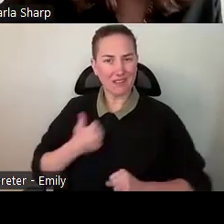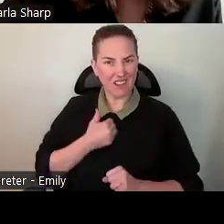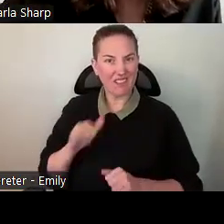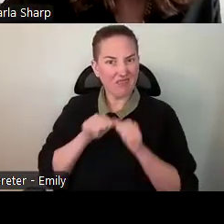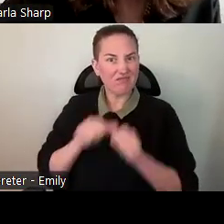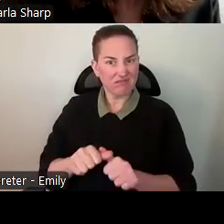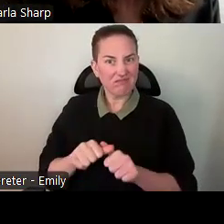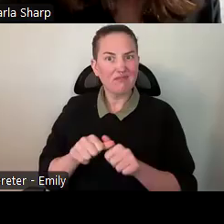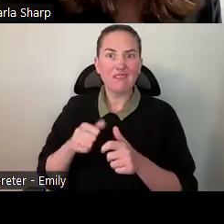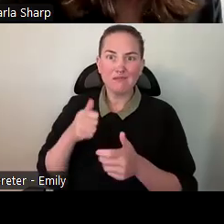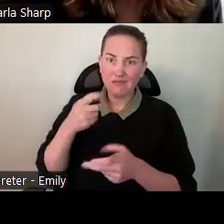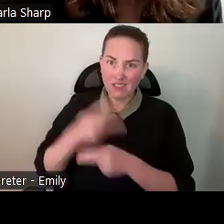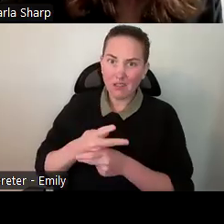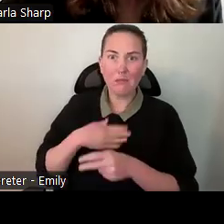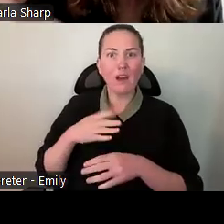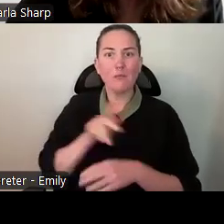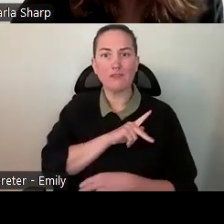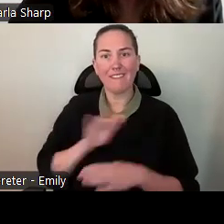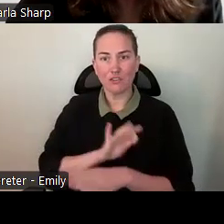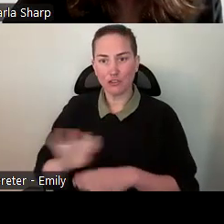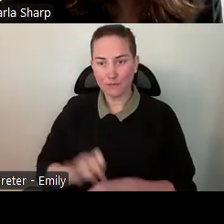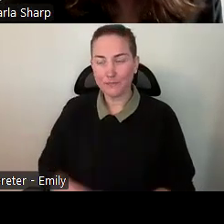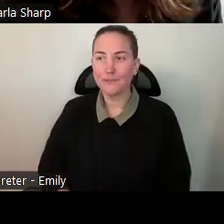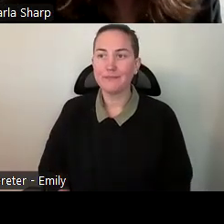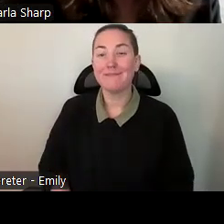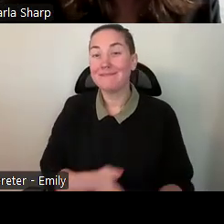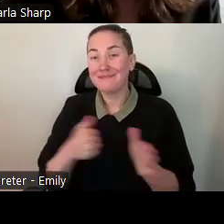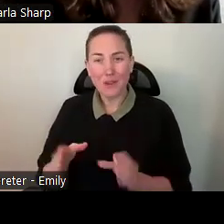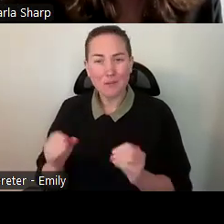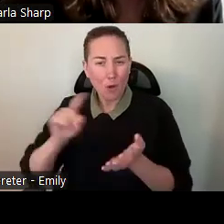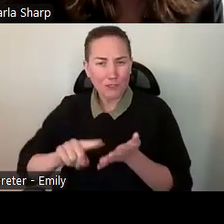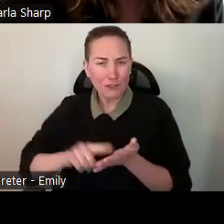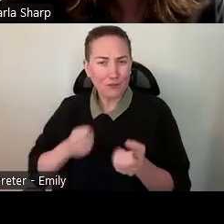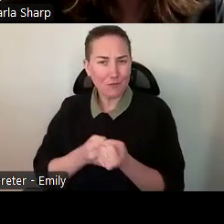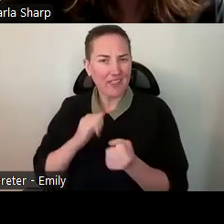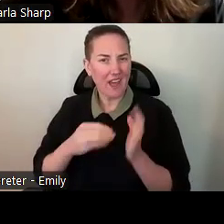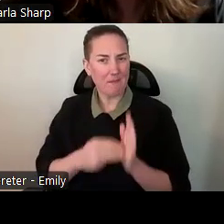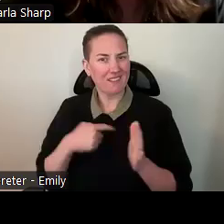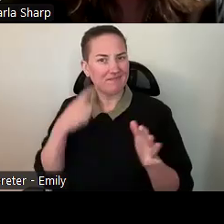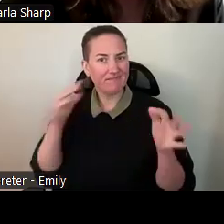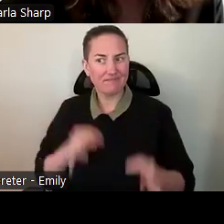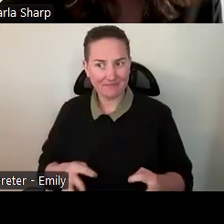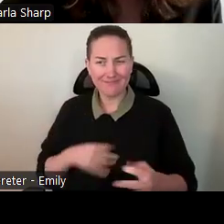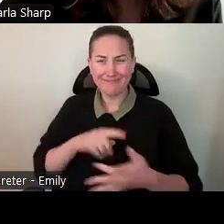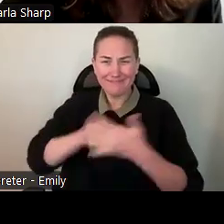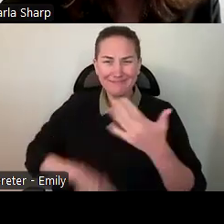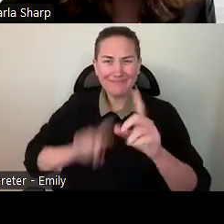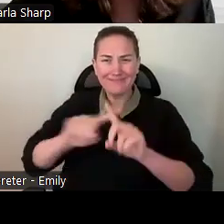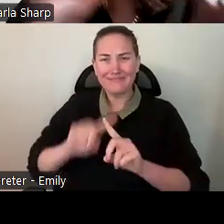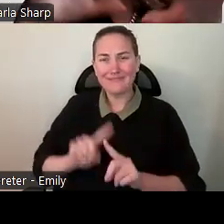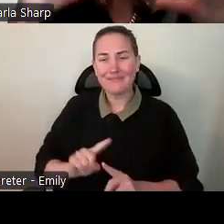personality functioning. More research to support these models. We've shown in many studies that